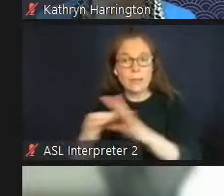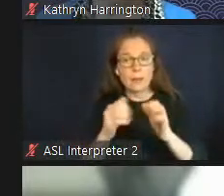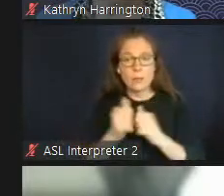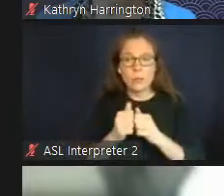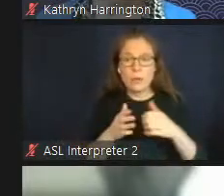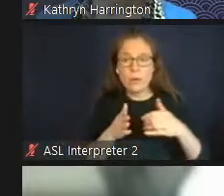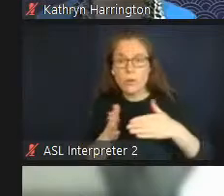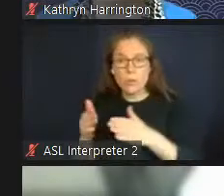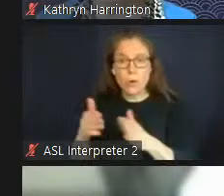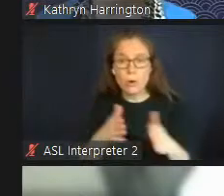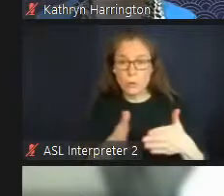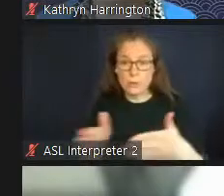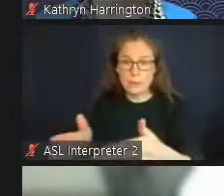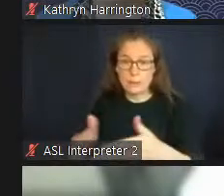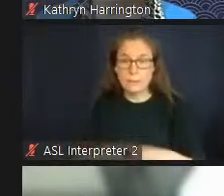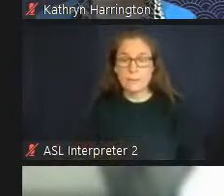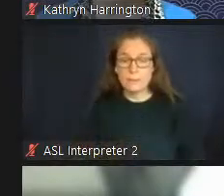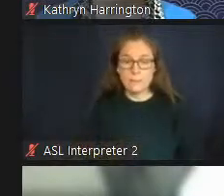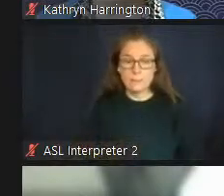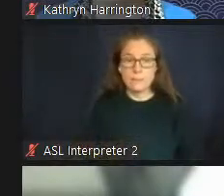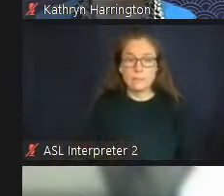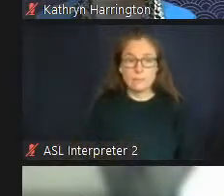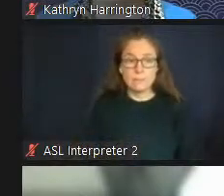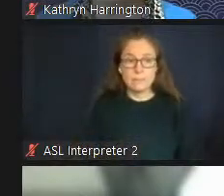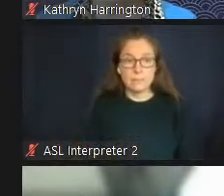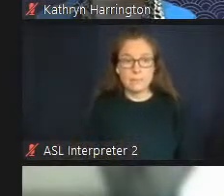Next slide, please.